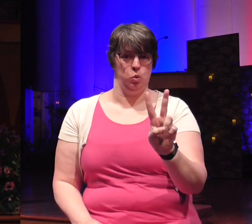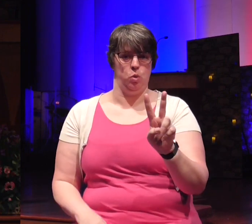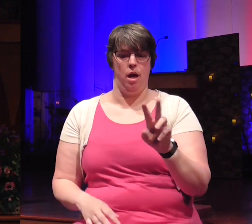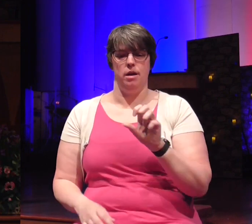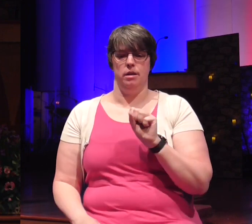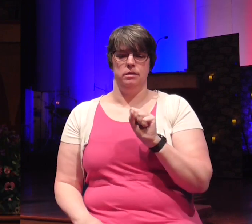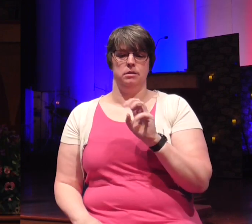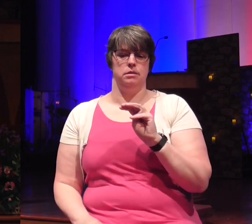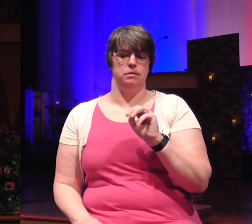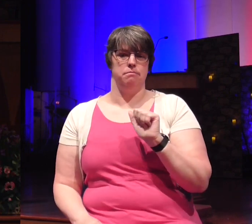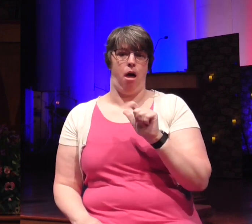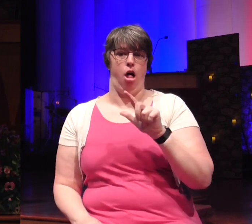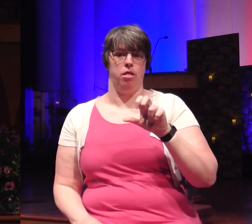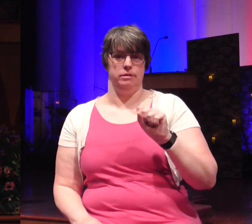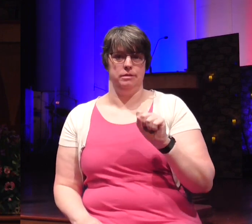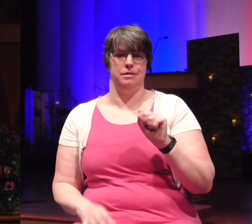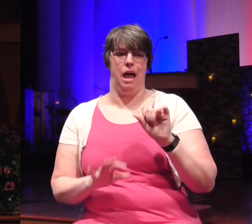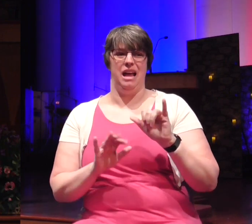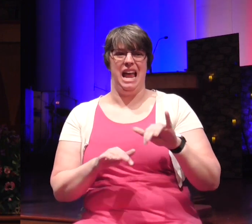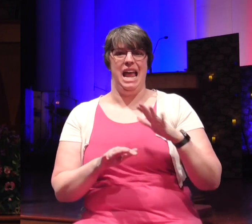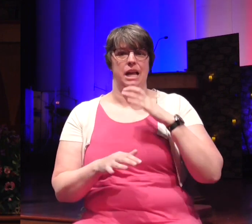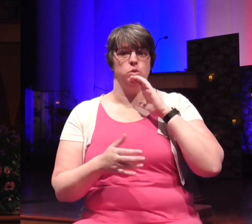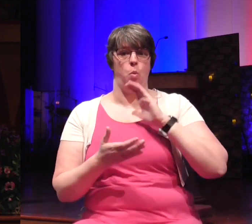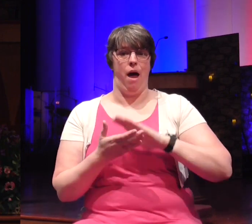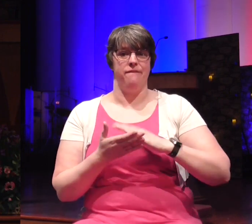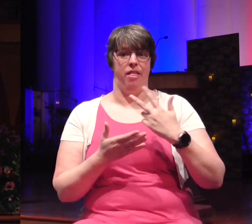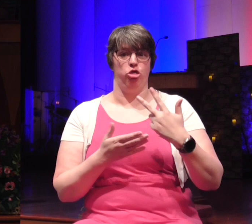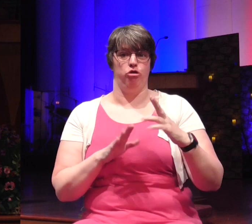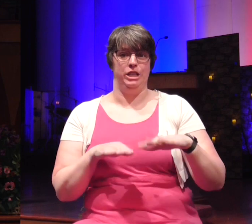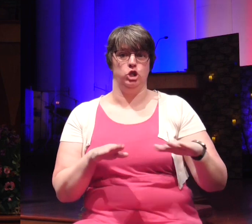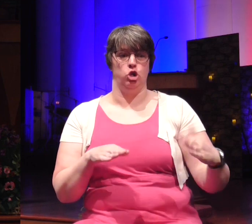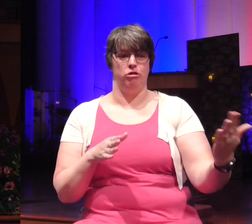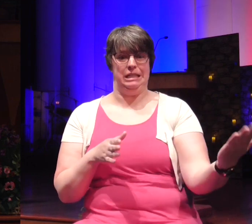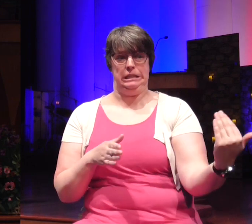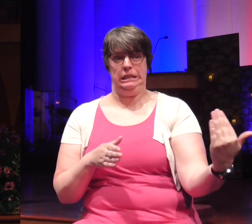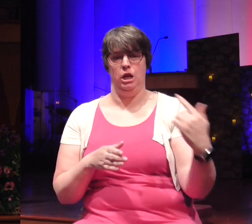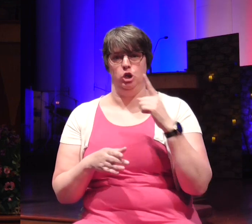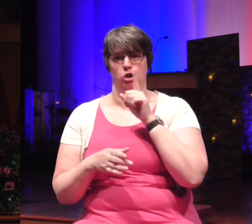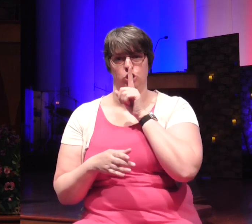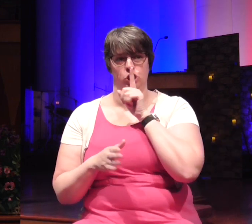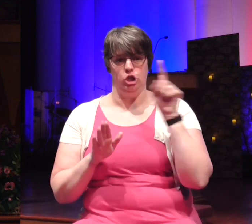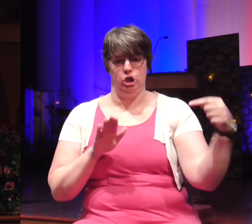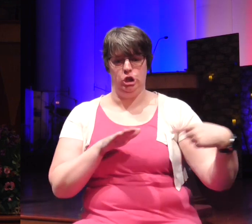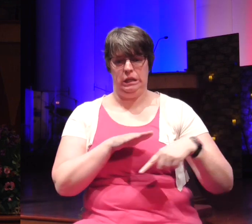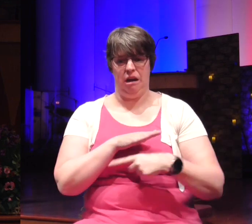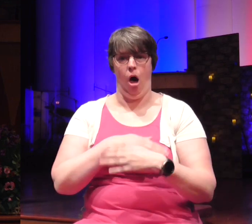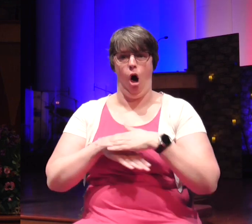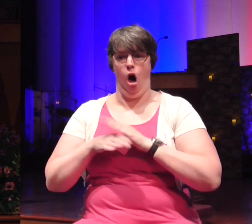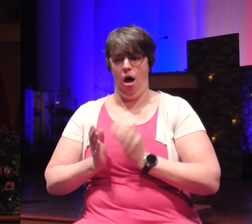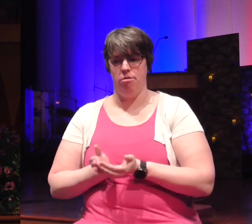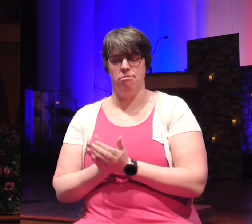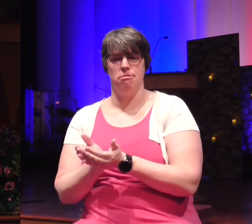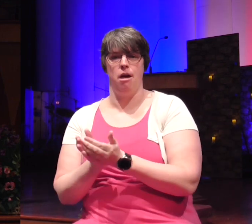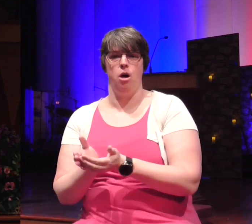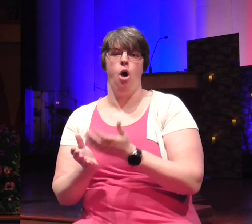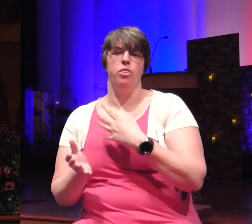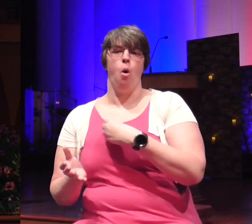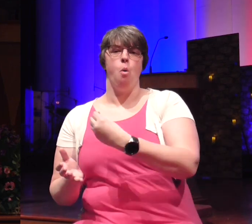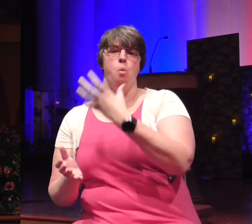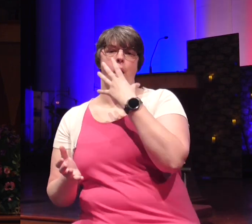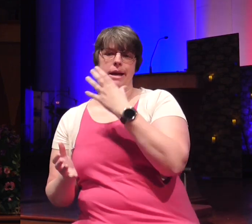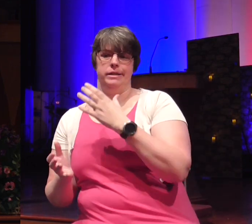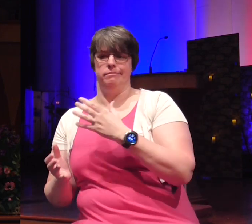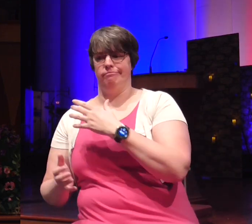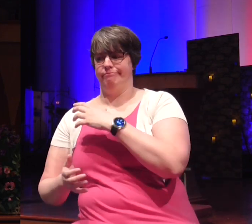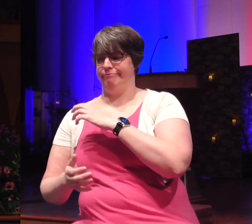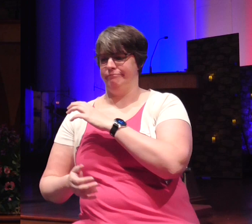wife and 3 children onto the Planter steamship while the white officers were asleep. And he took command of a